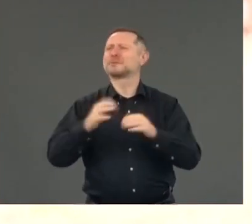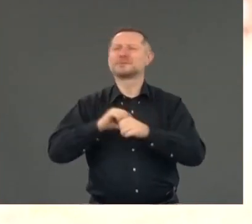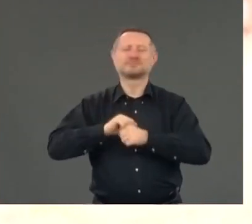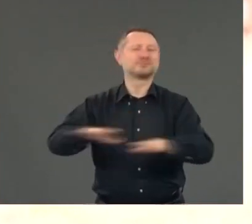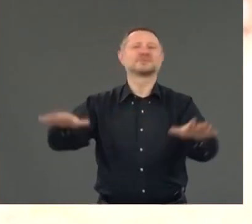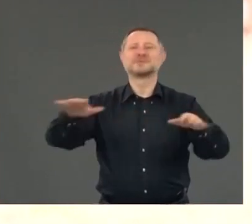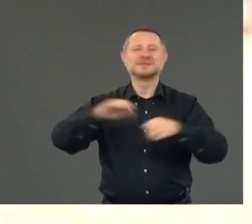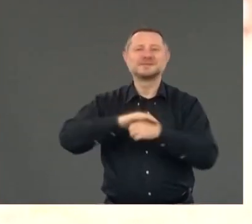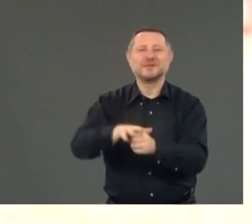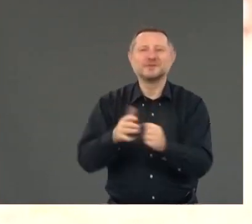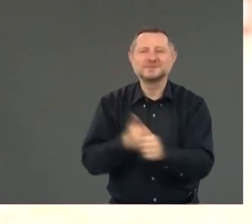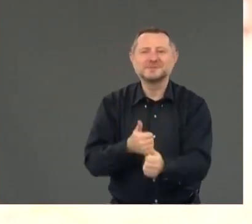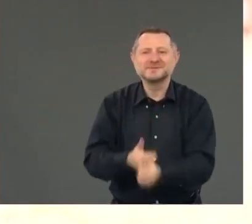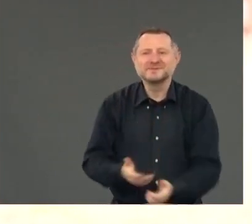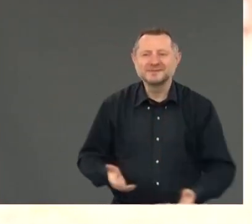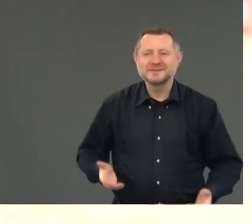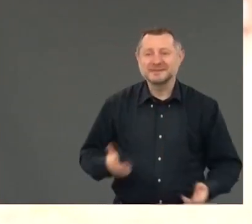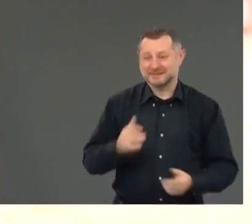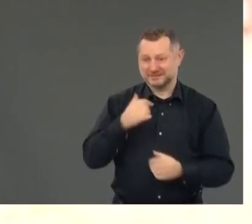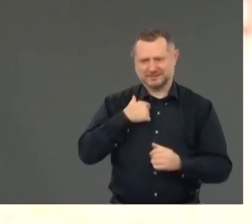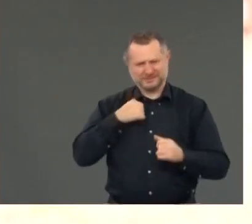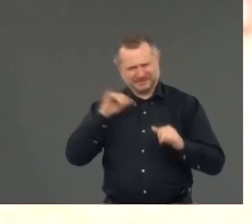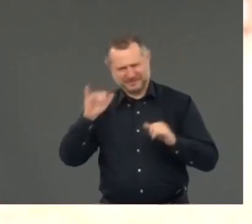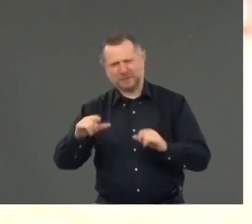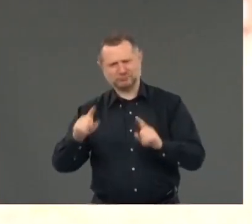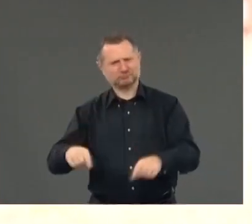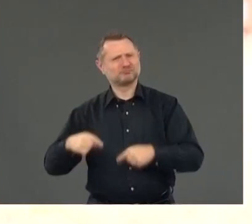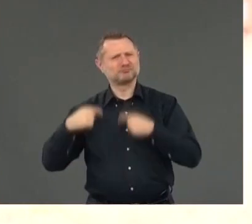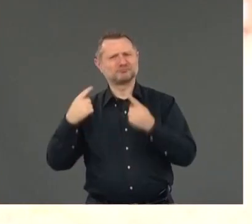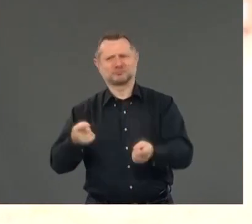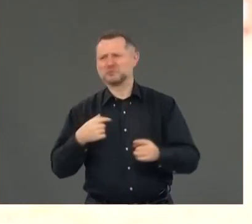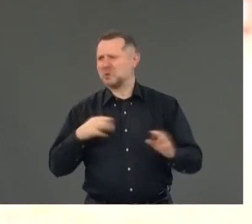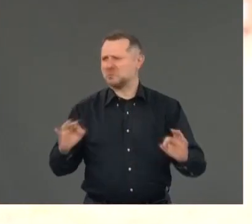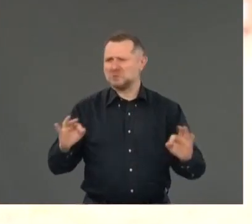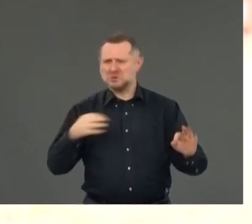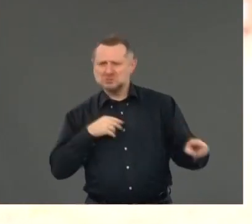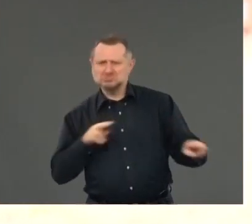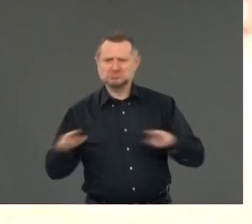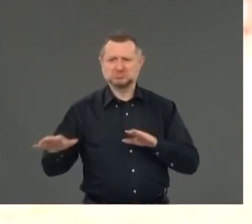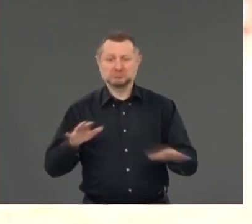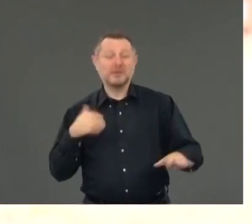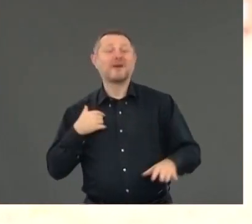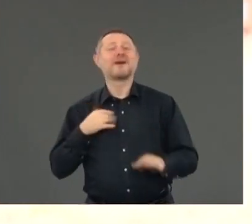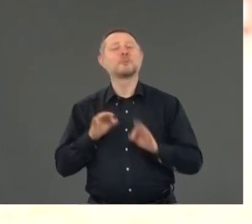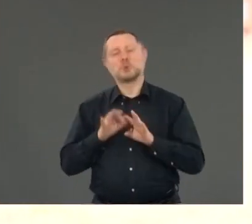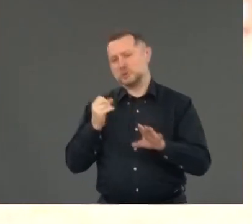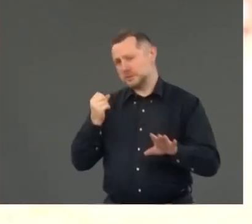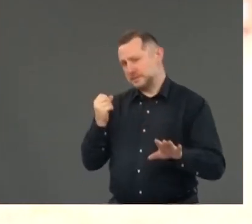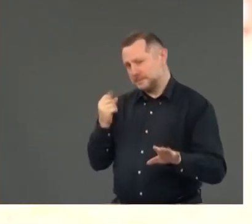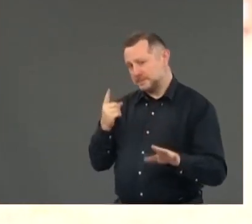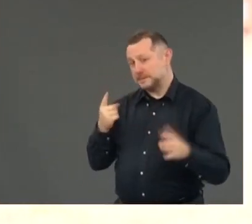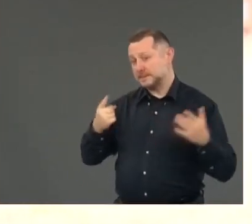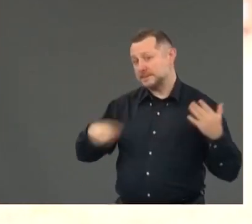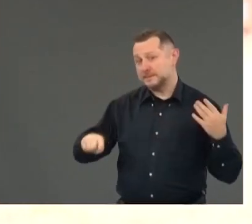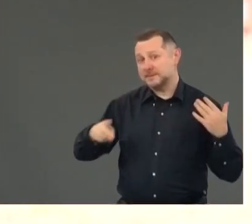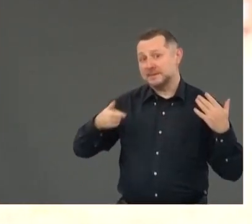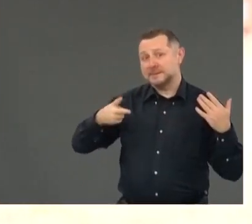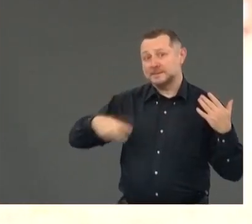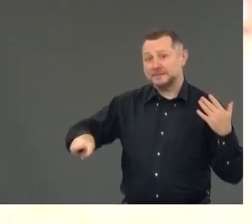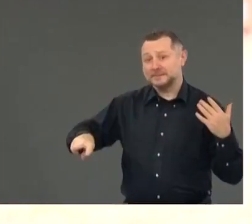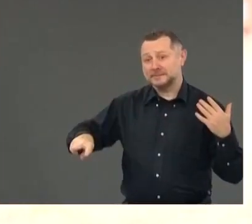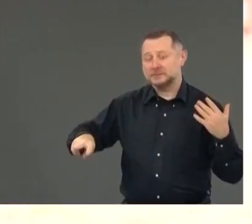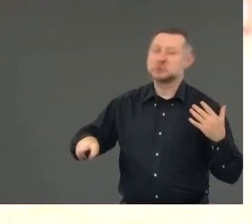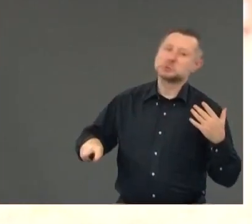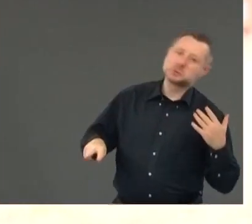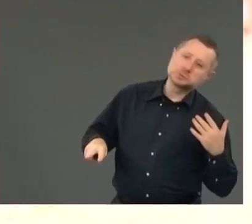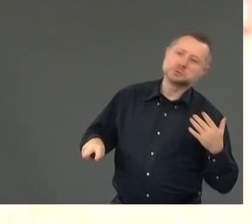And that's what we have been doing so far. But what does next week look like? Next week is